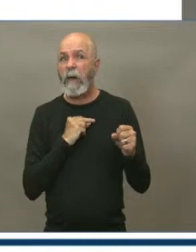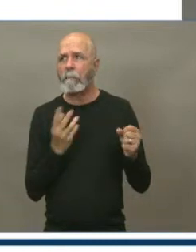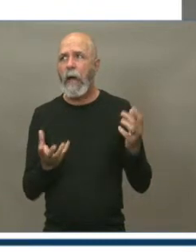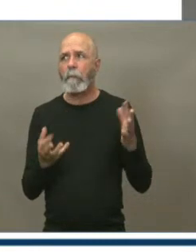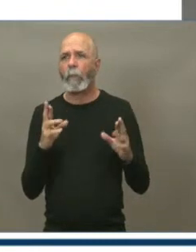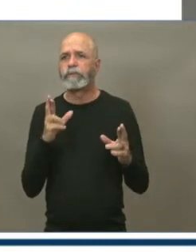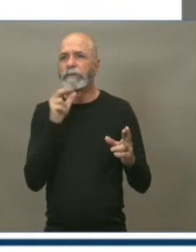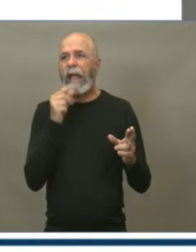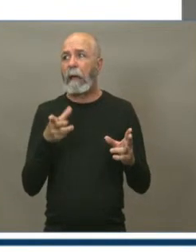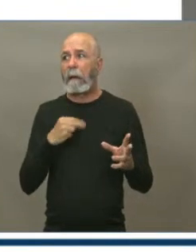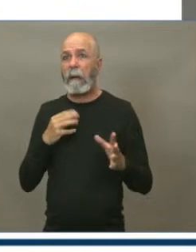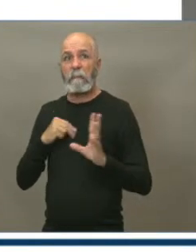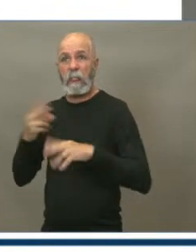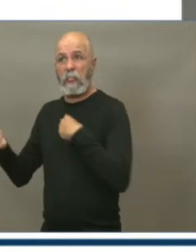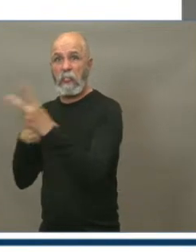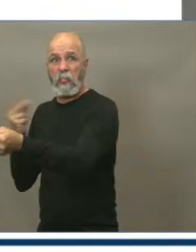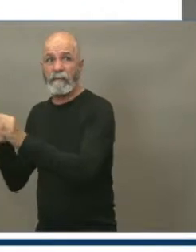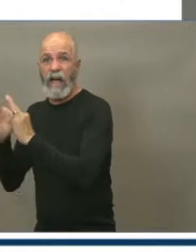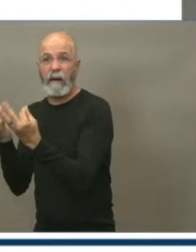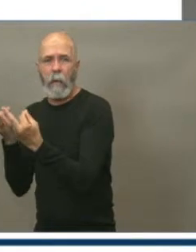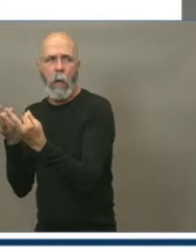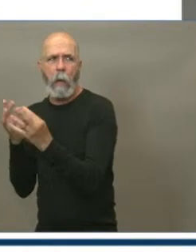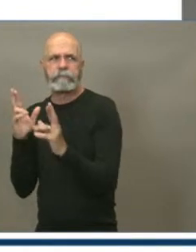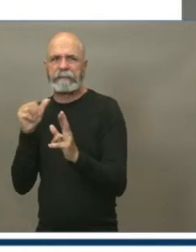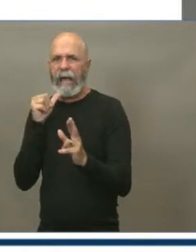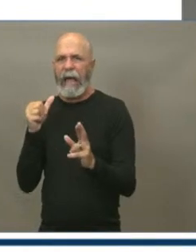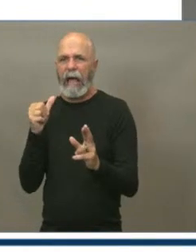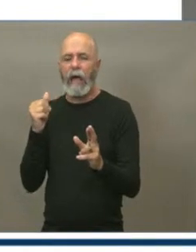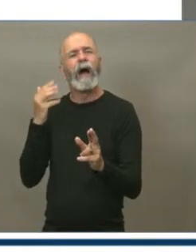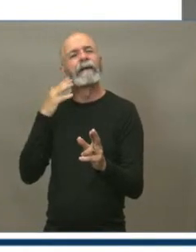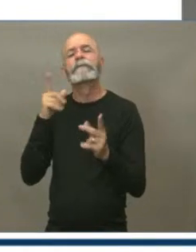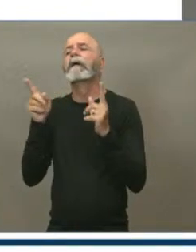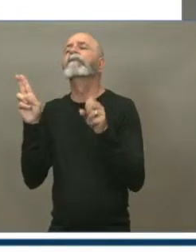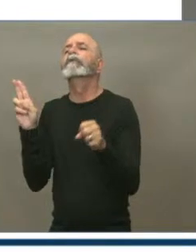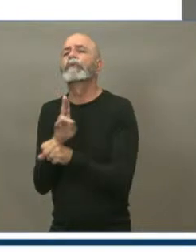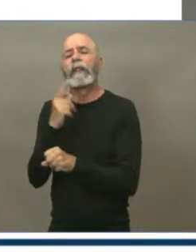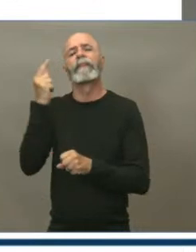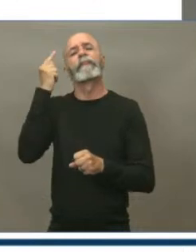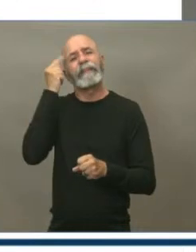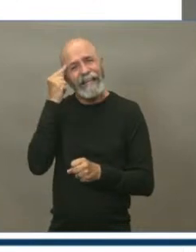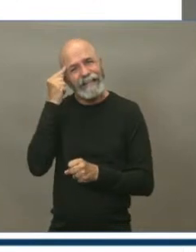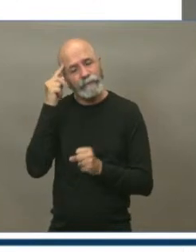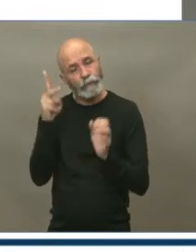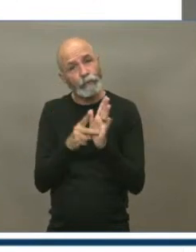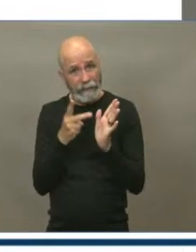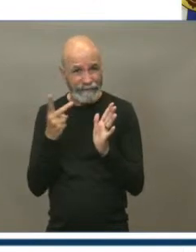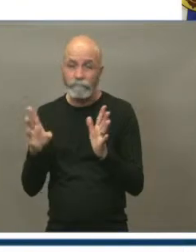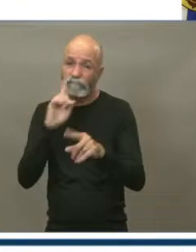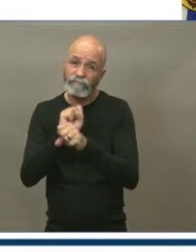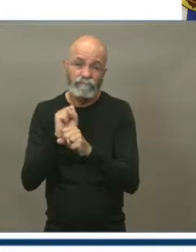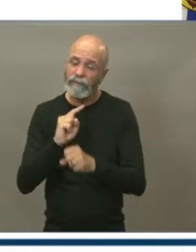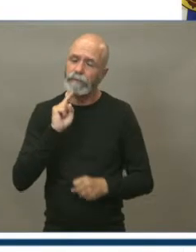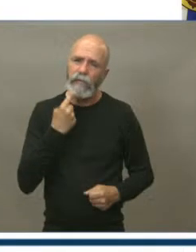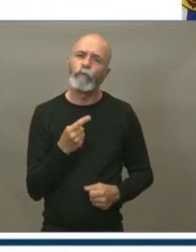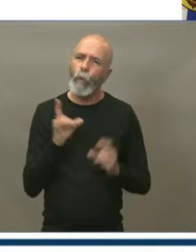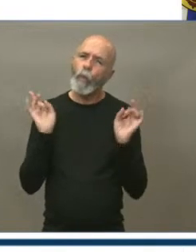coworker that could end up in this situation, and why we need everybody to take this extremely seriously. Go ahead, Tim, with your